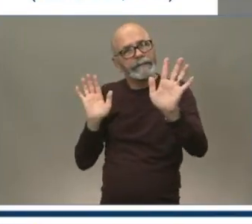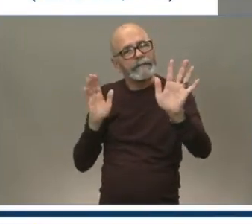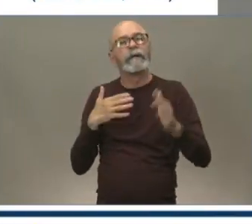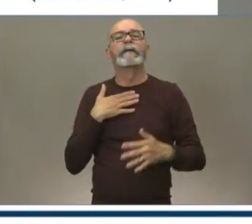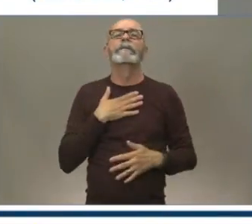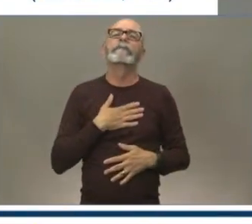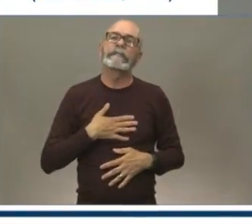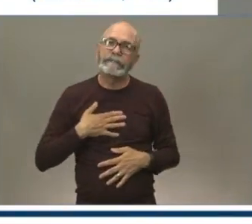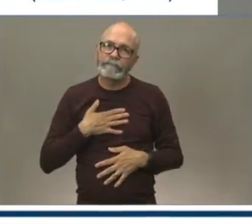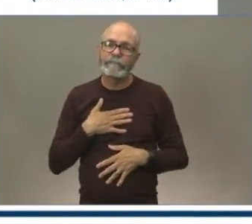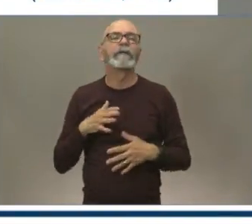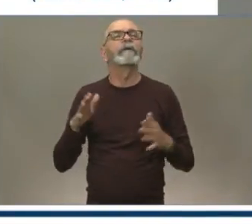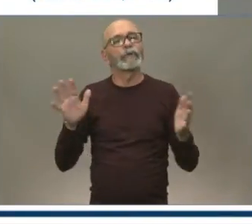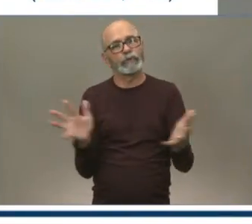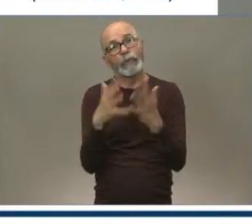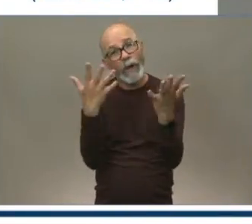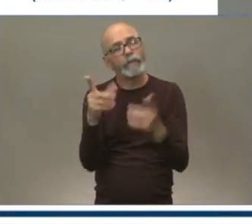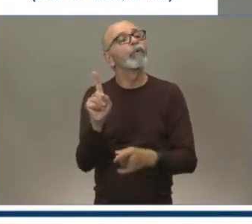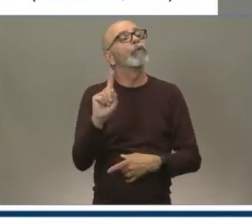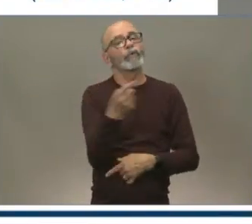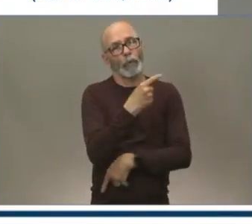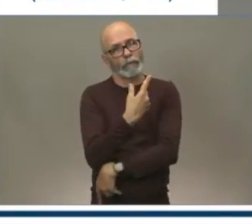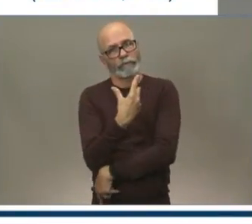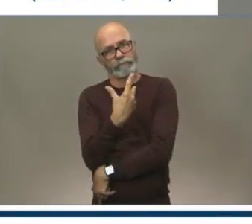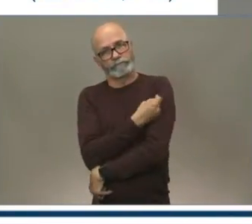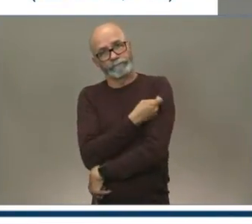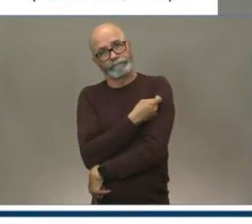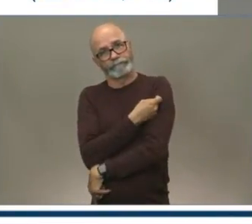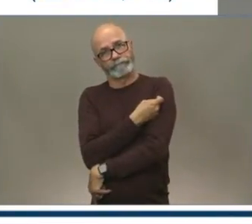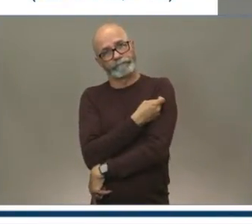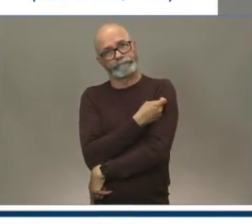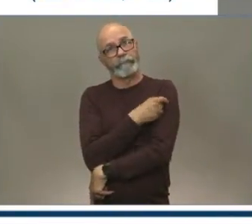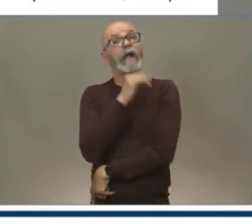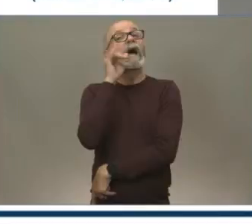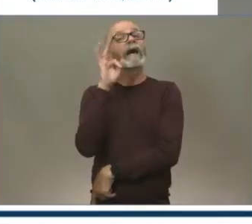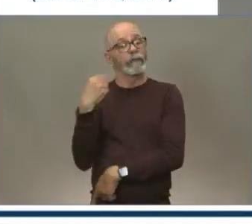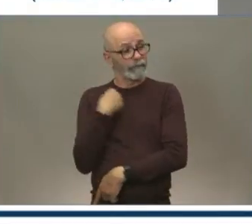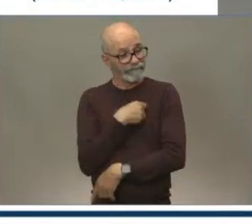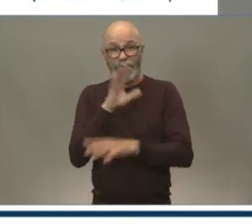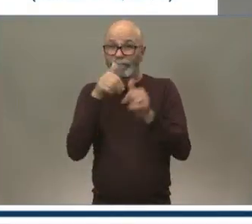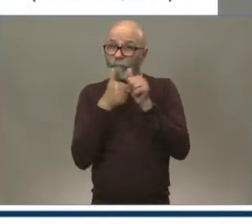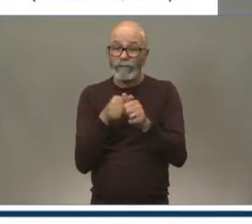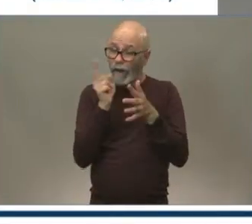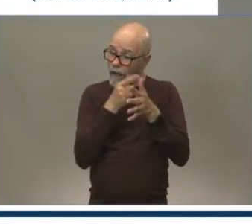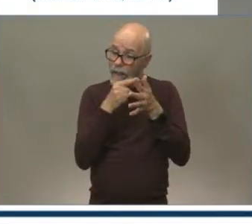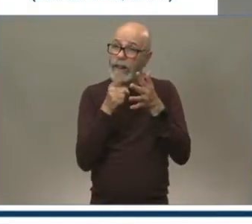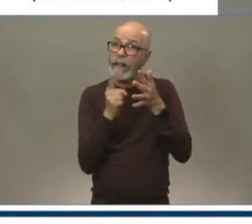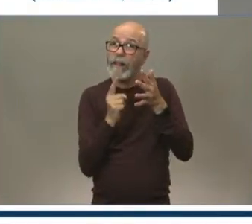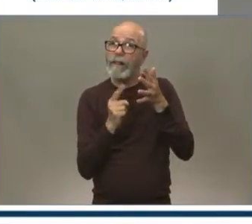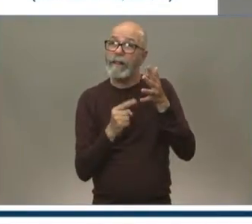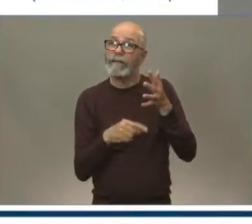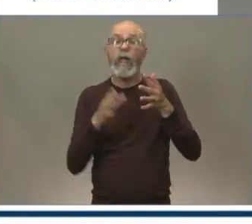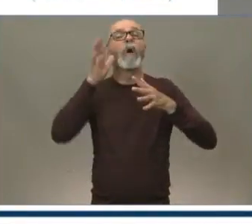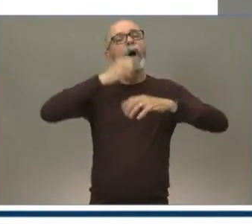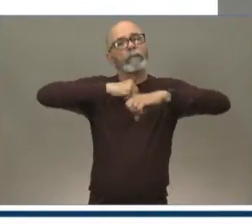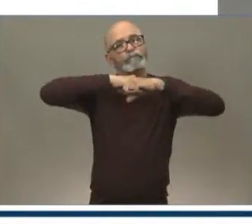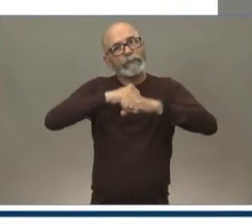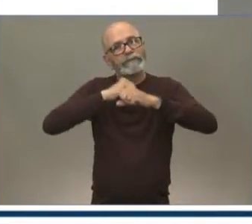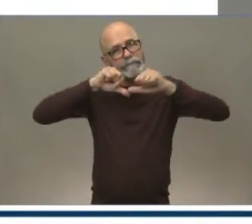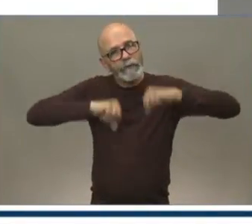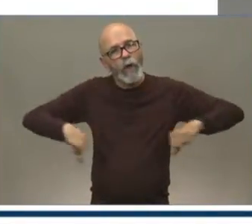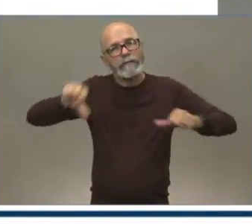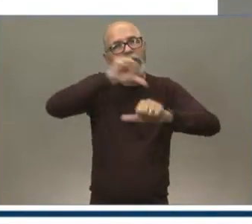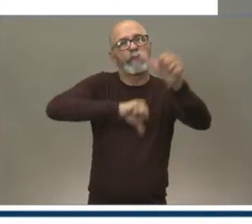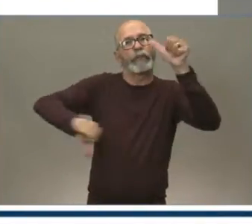you're eligible. If we all work together like we've done before, we can protect each other, our communities, our health system, and our vaccine